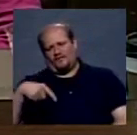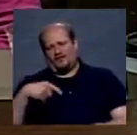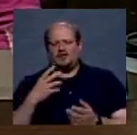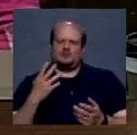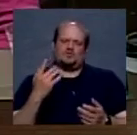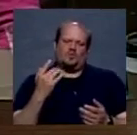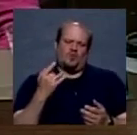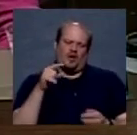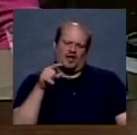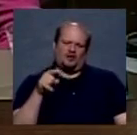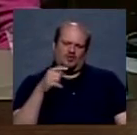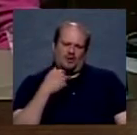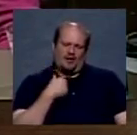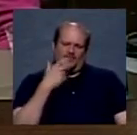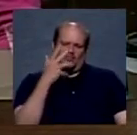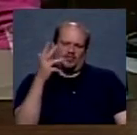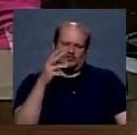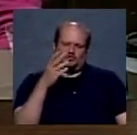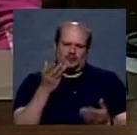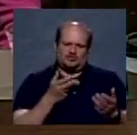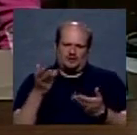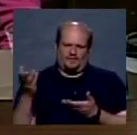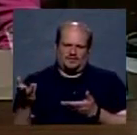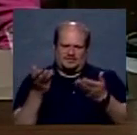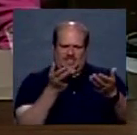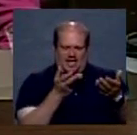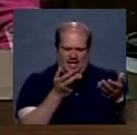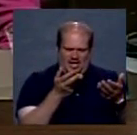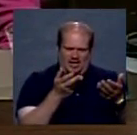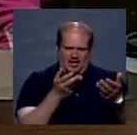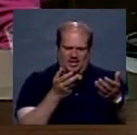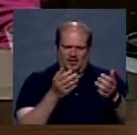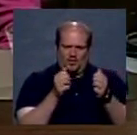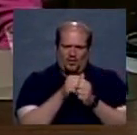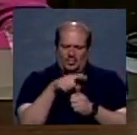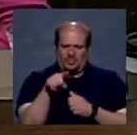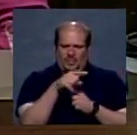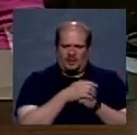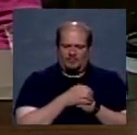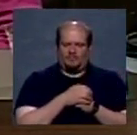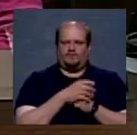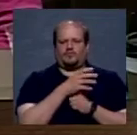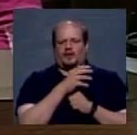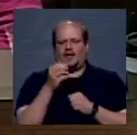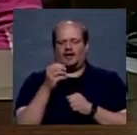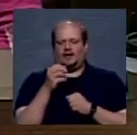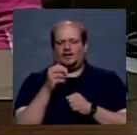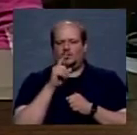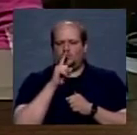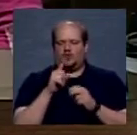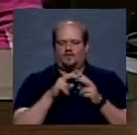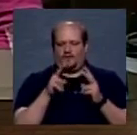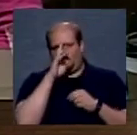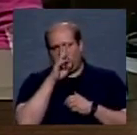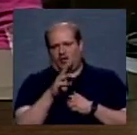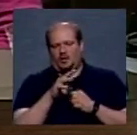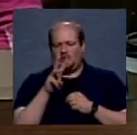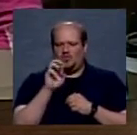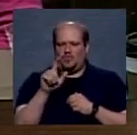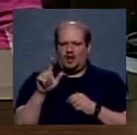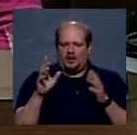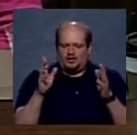why didn't you have the tree service take the tree with them? And he was very plain. He said, well,